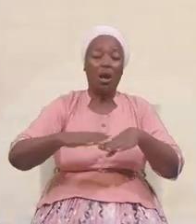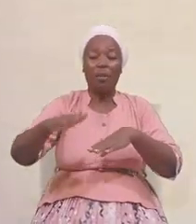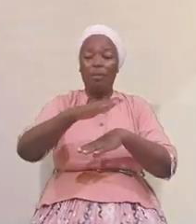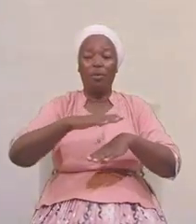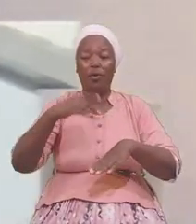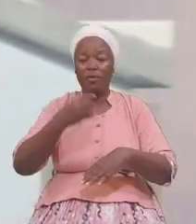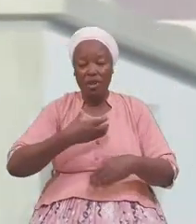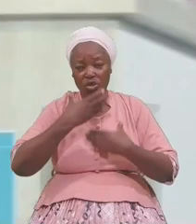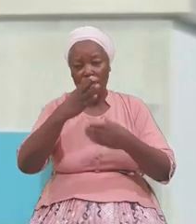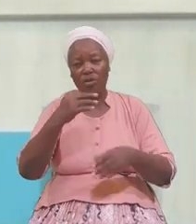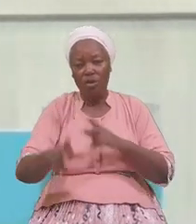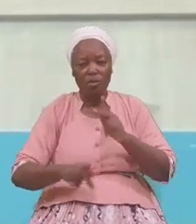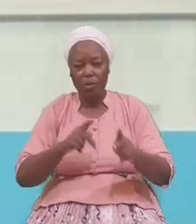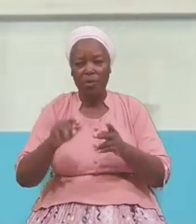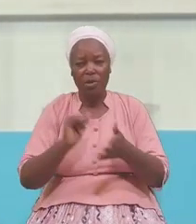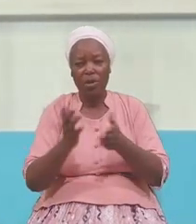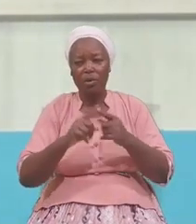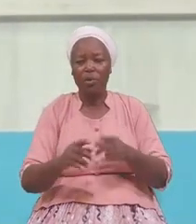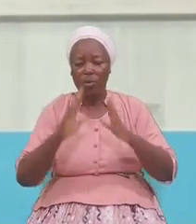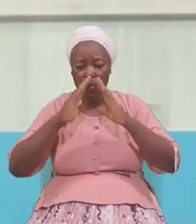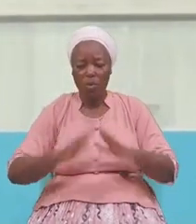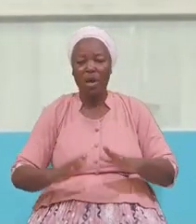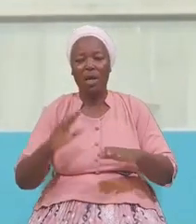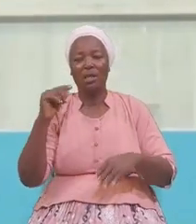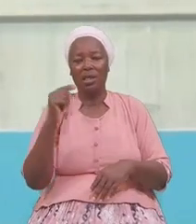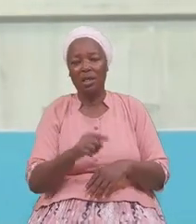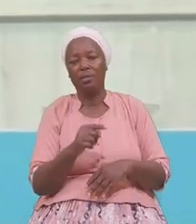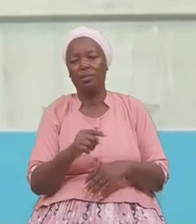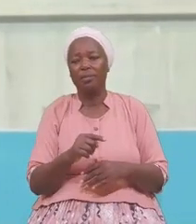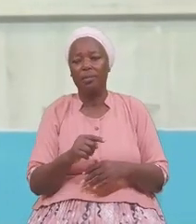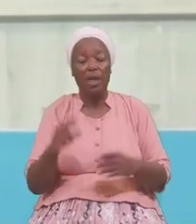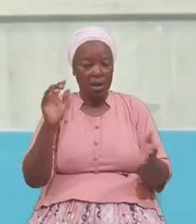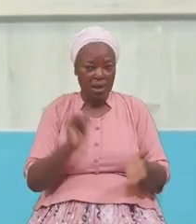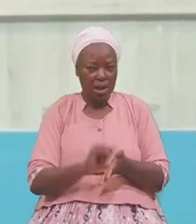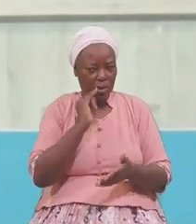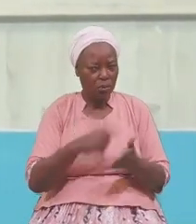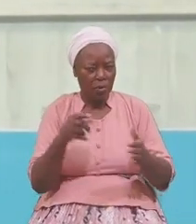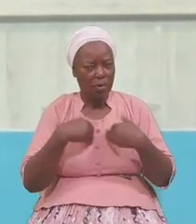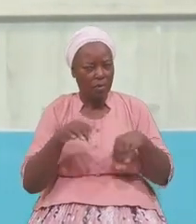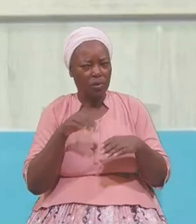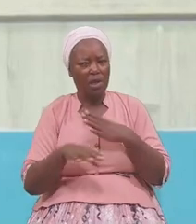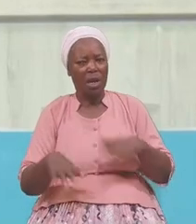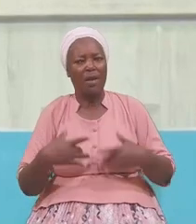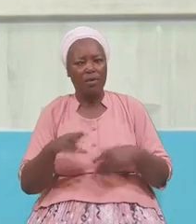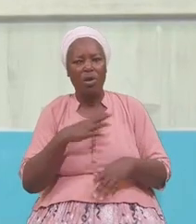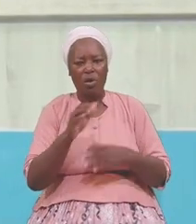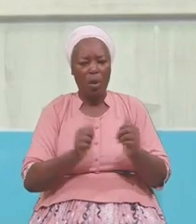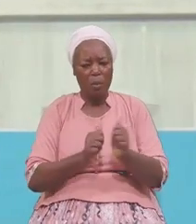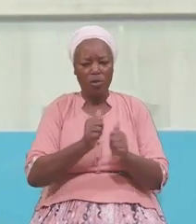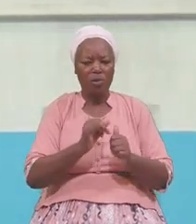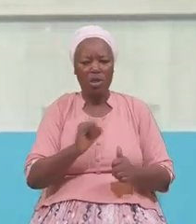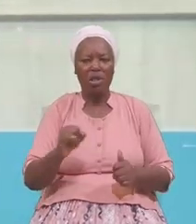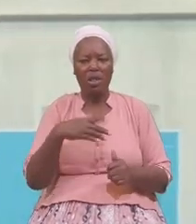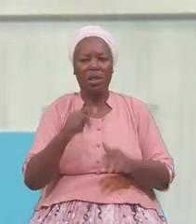the shouts of the people that told him to keep quiet. That's what you have to do in life. You're pursuing